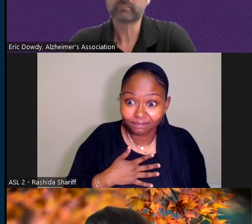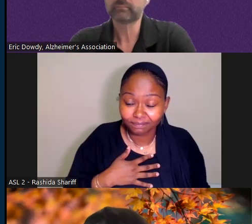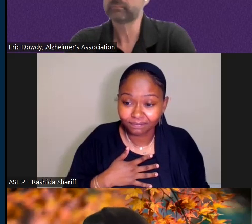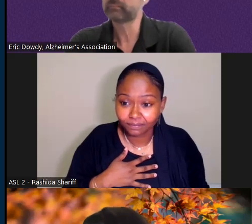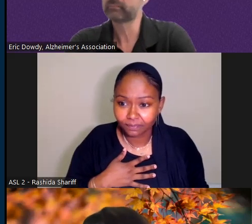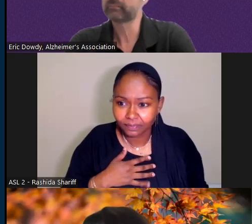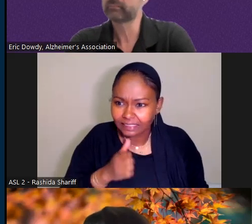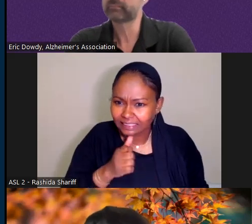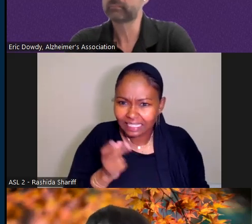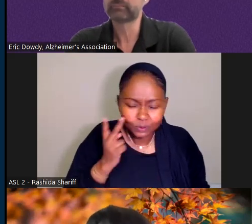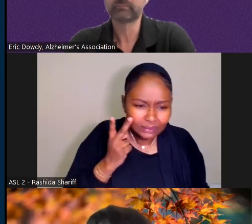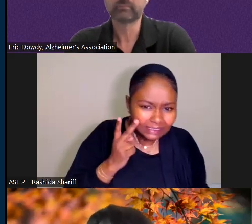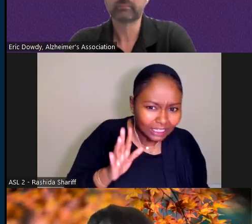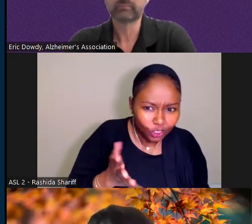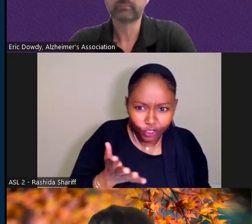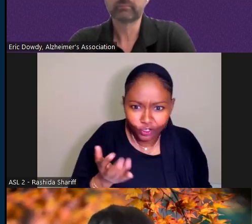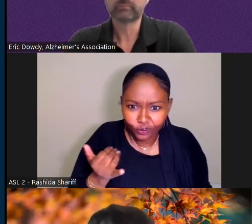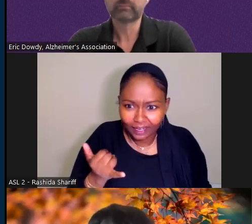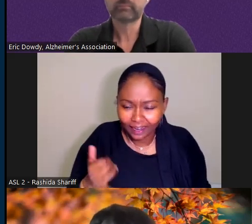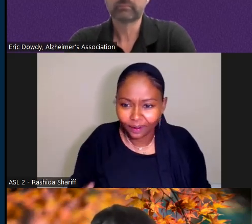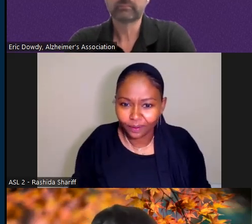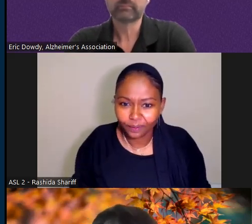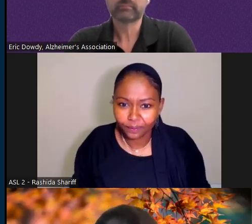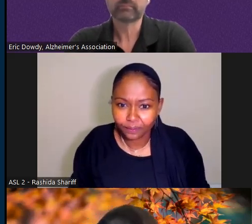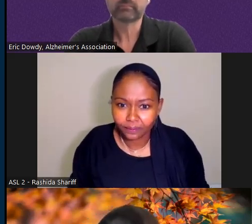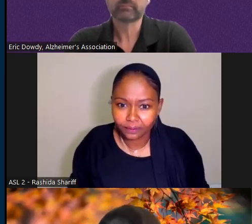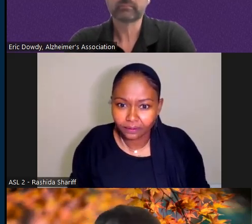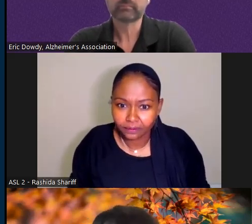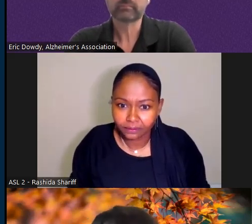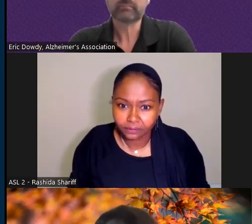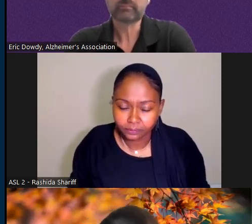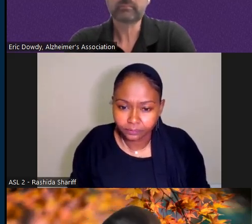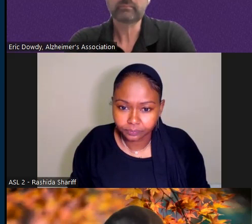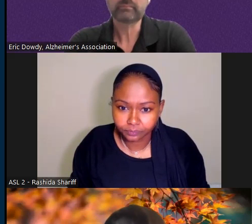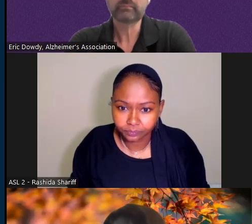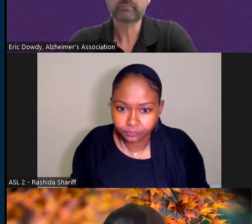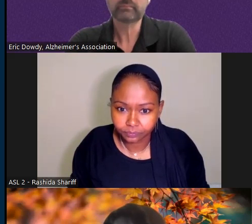Don't see her right now. Anjana, do you